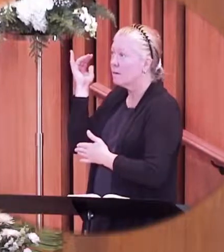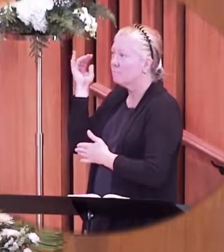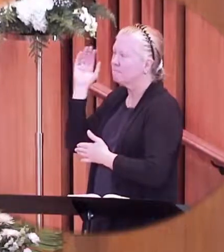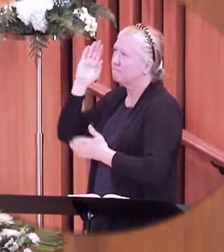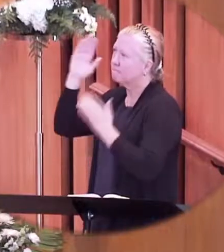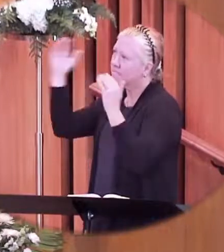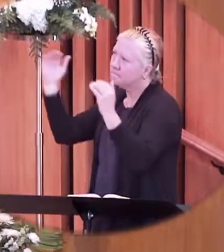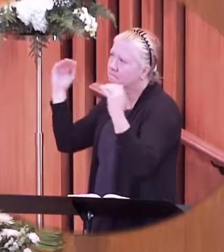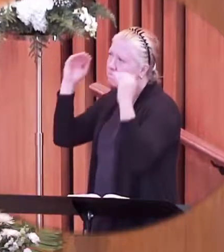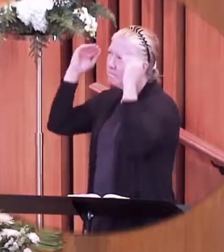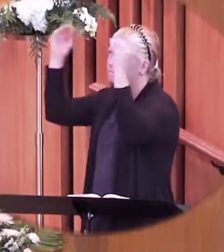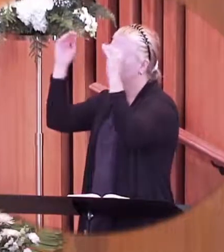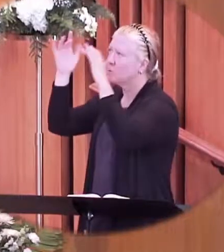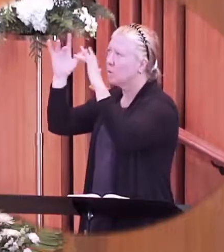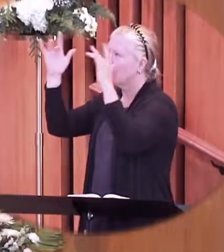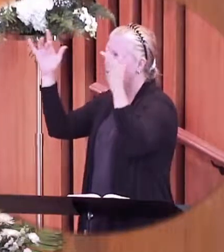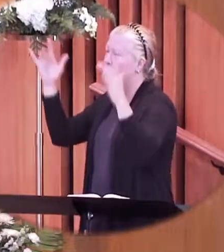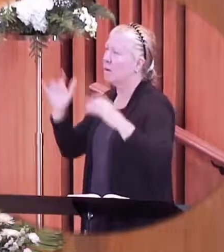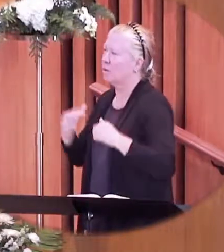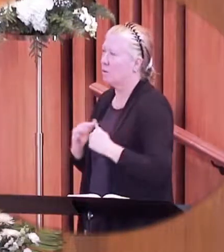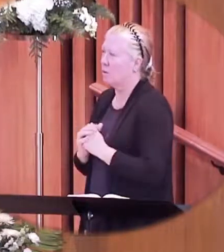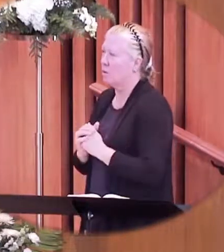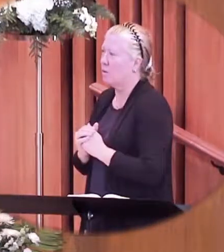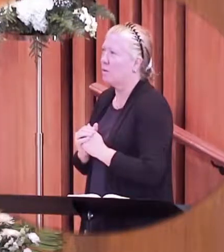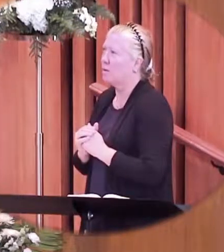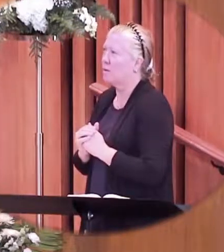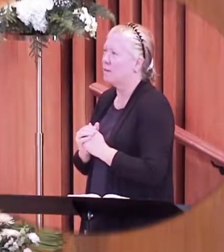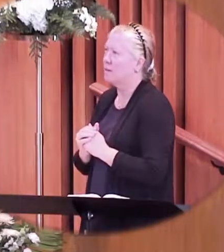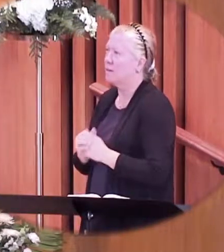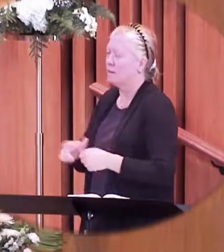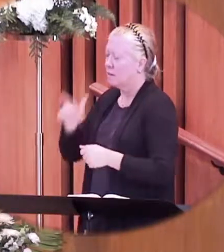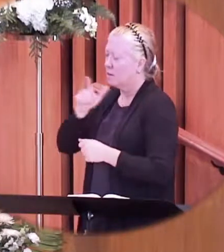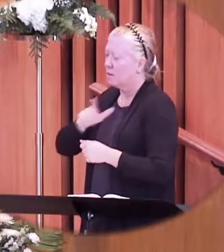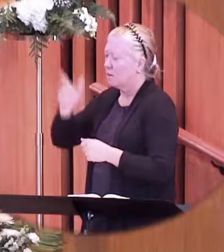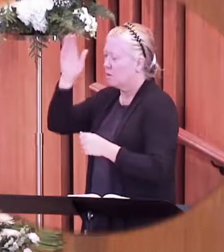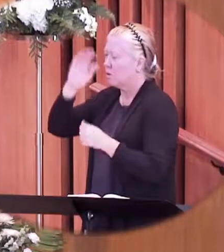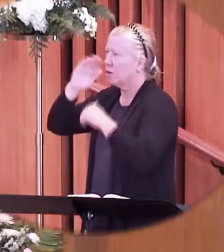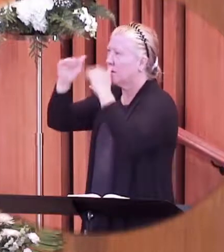you thanks for your great glory.